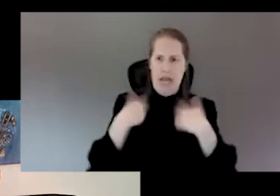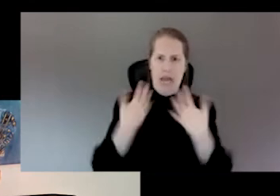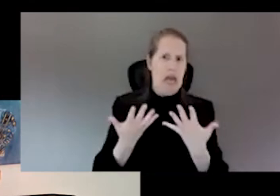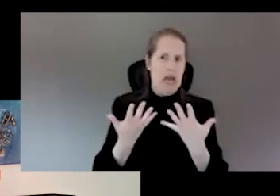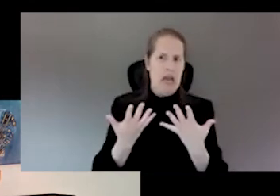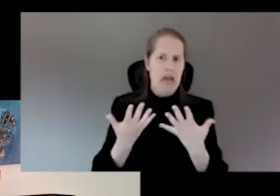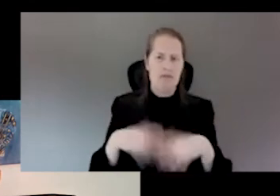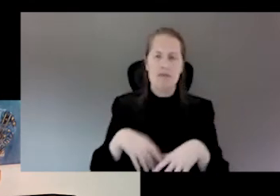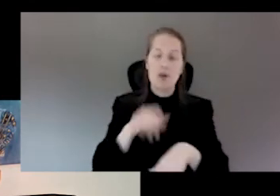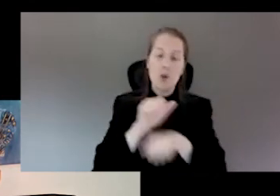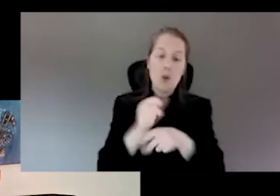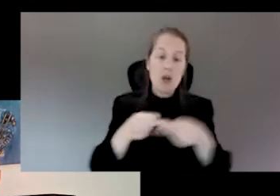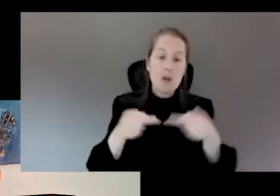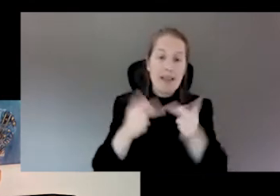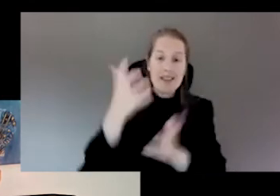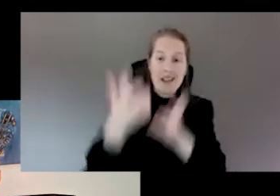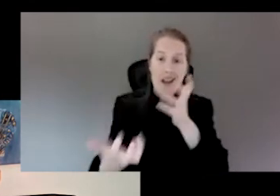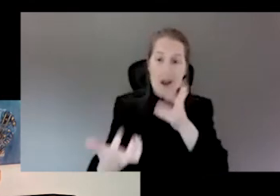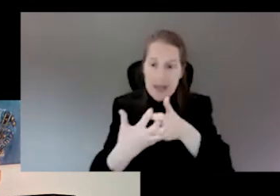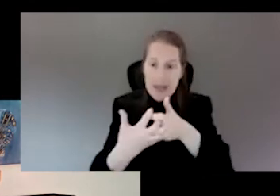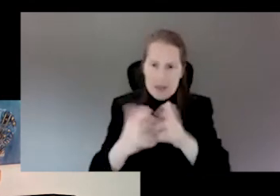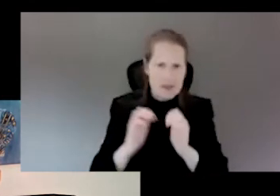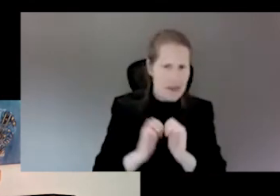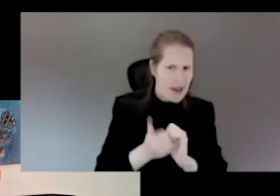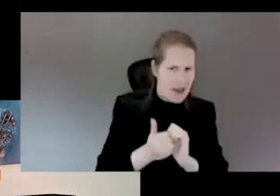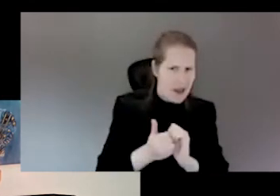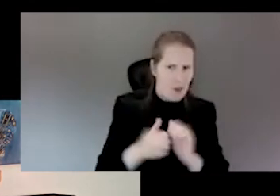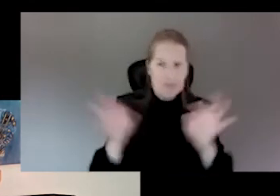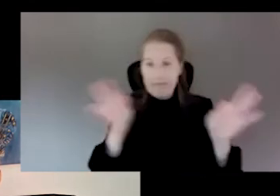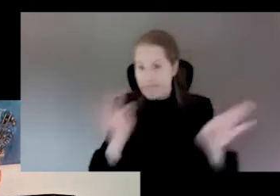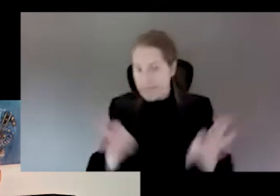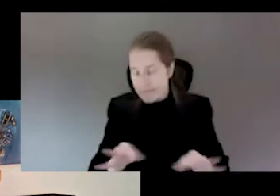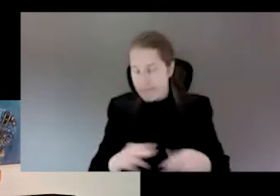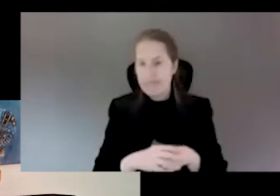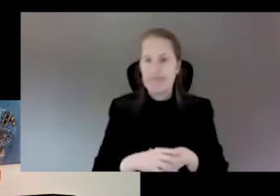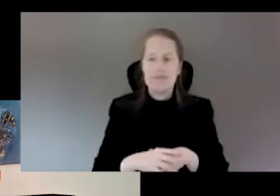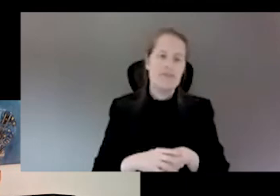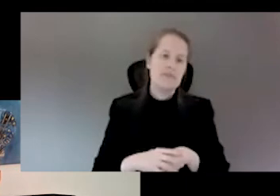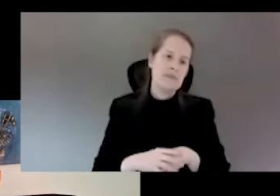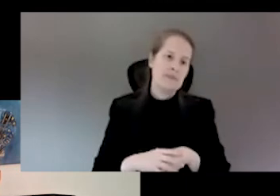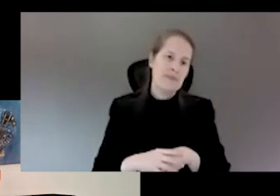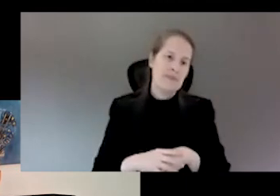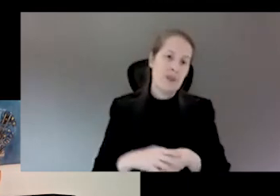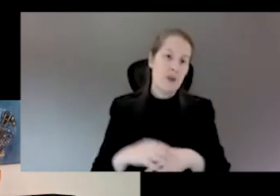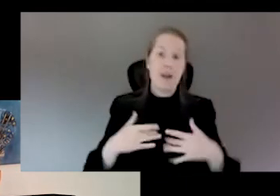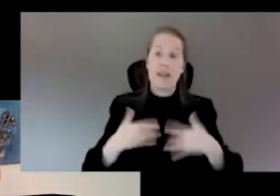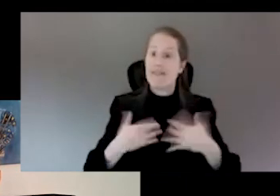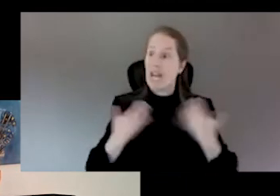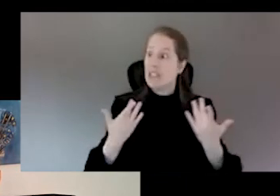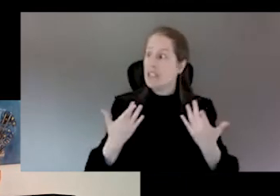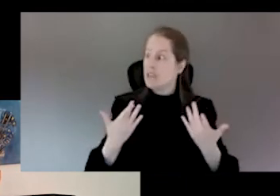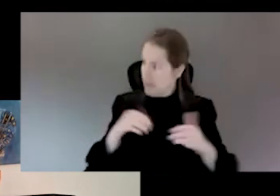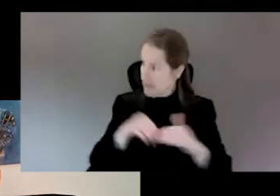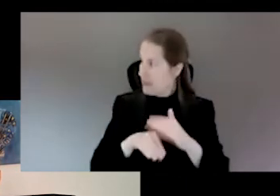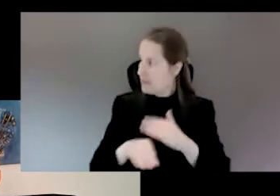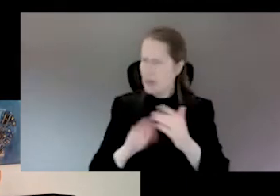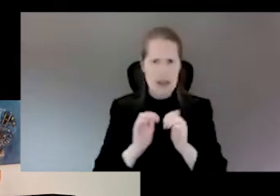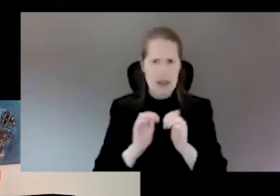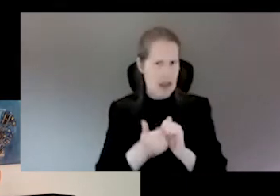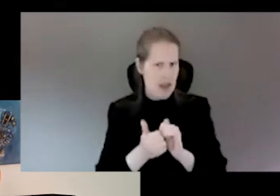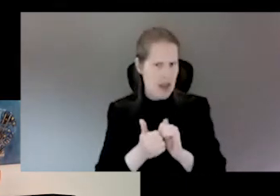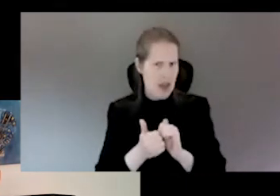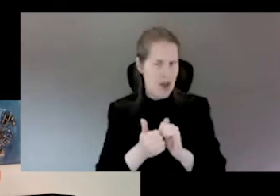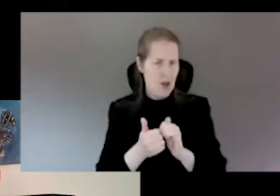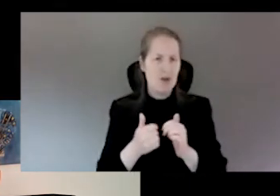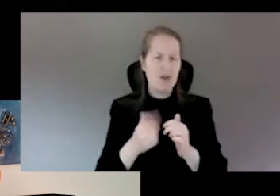workplace accommodations, how to make events accessible, and creating this like very